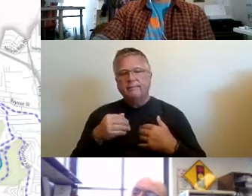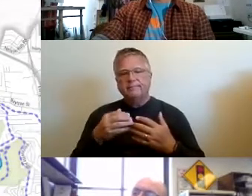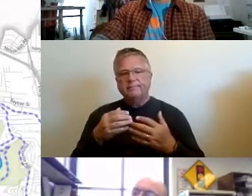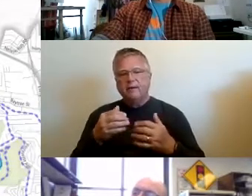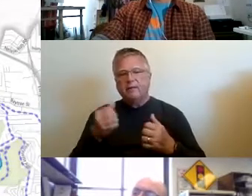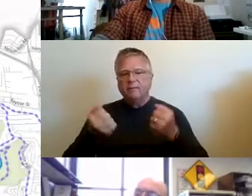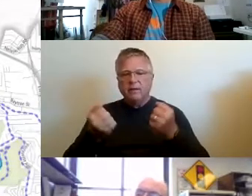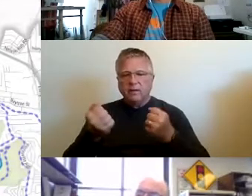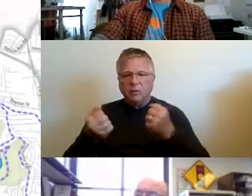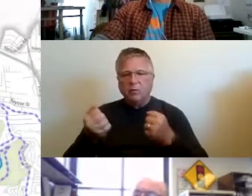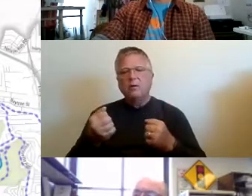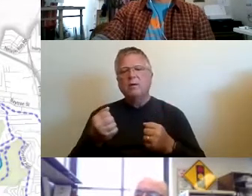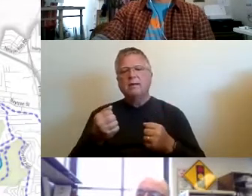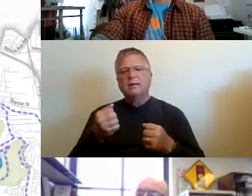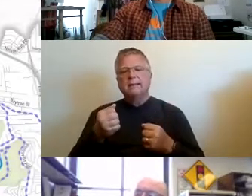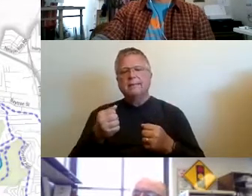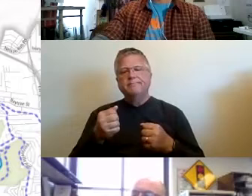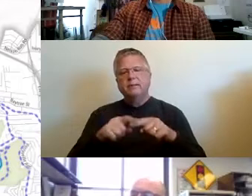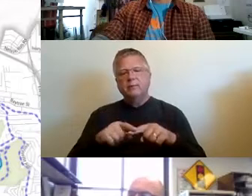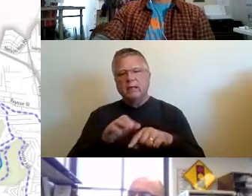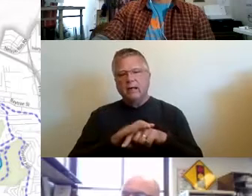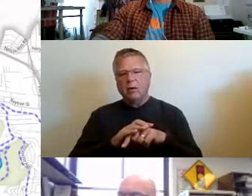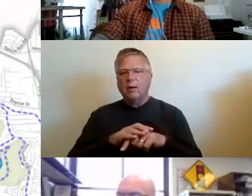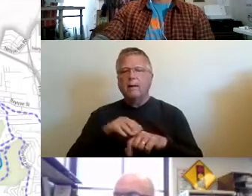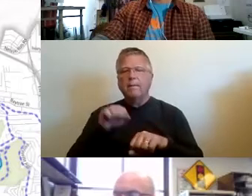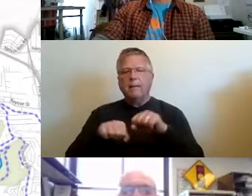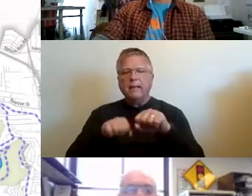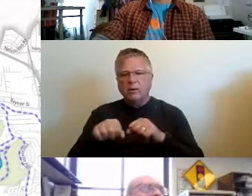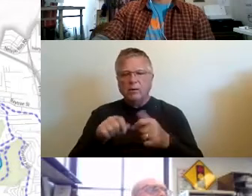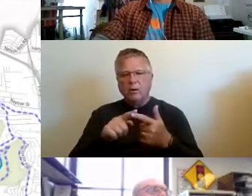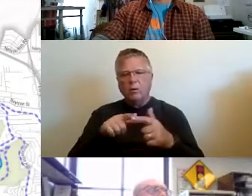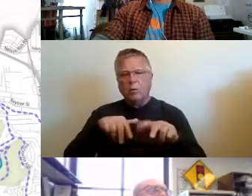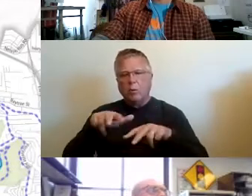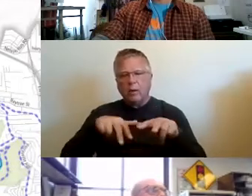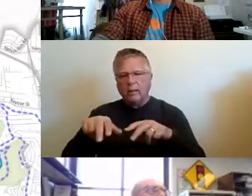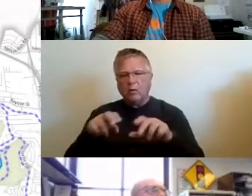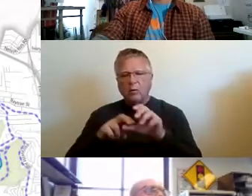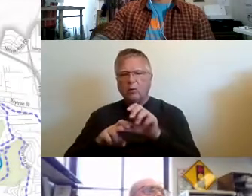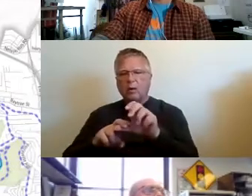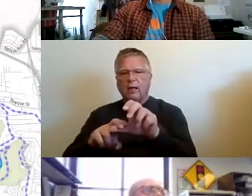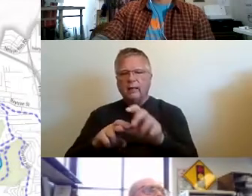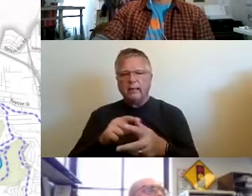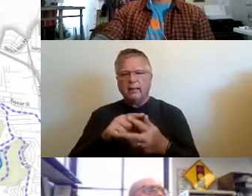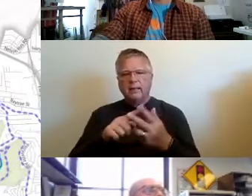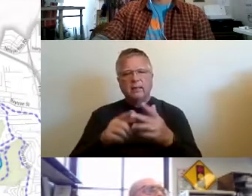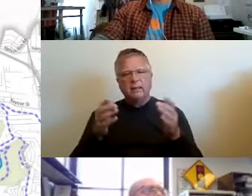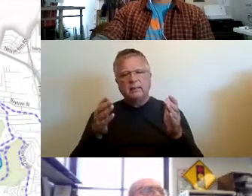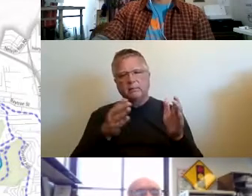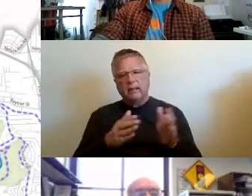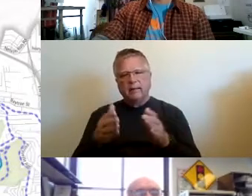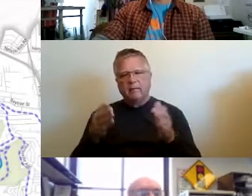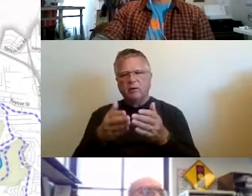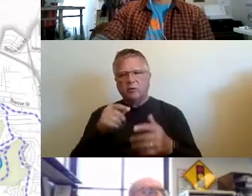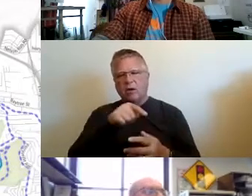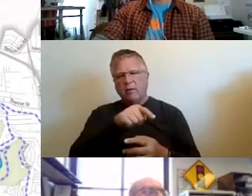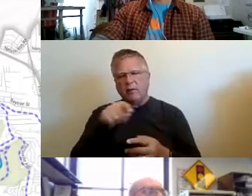primary mode of transportation. They rely on bike, walk, or ride. This plan focuses on those people. This plan focused on the